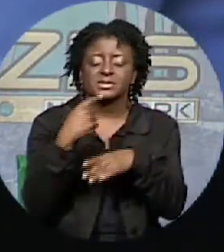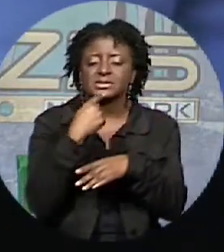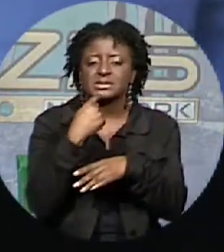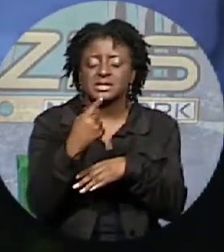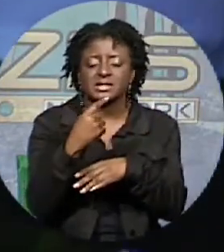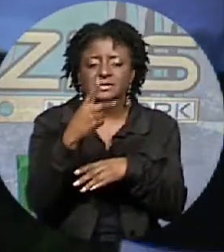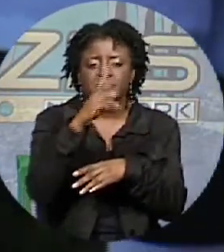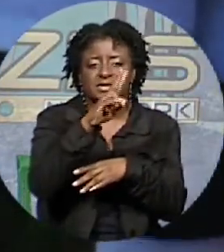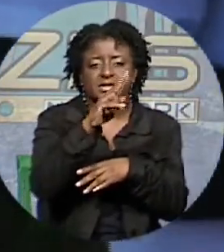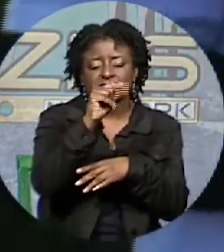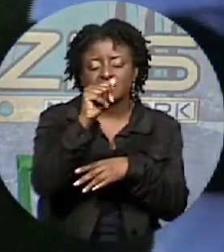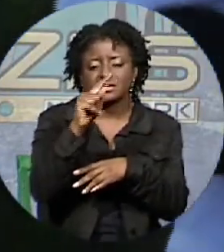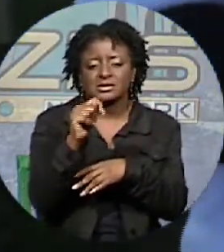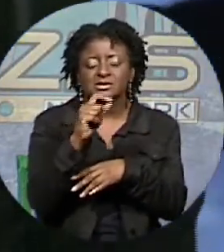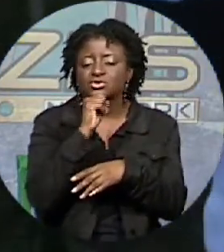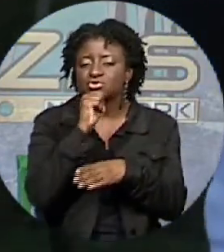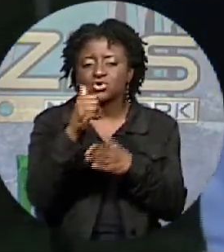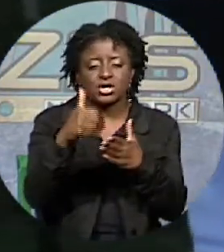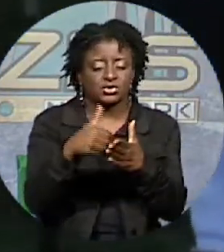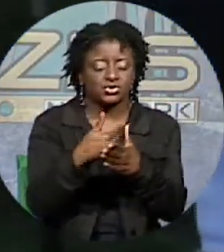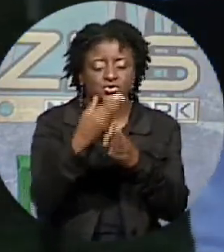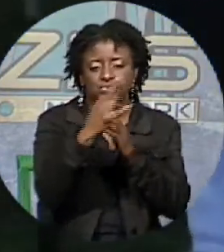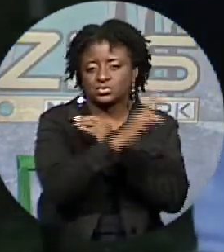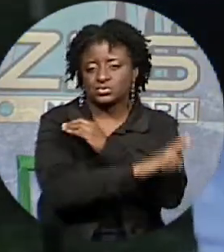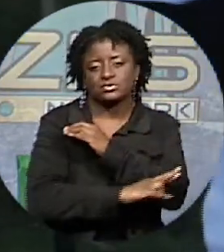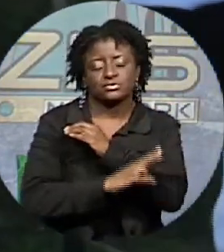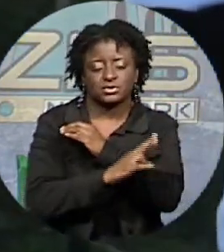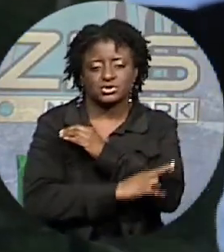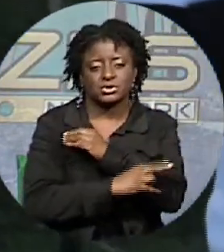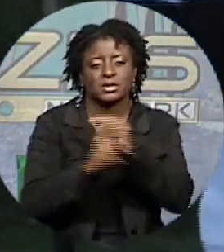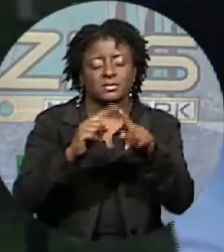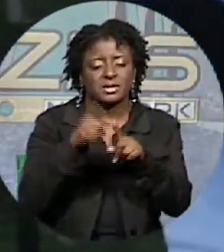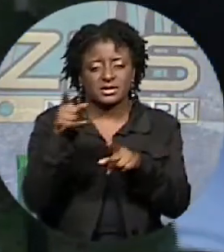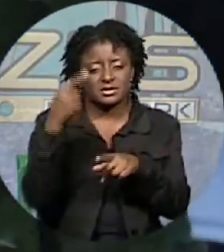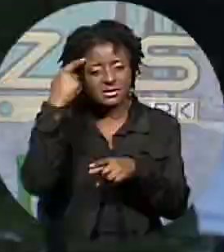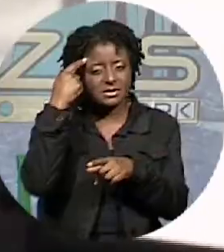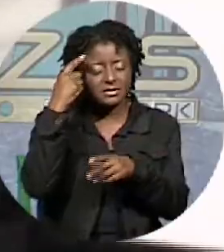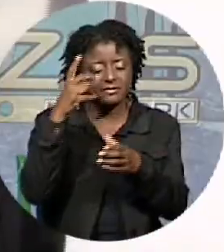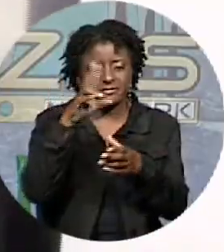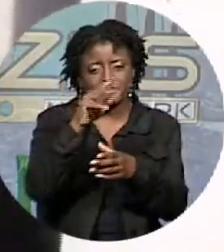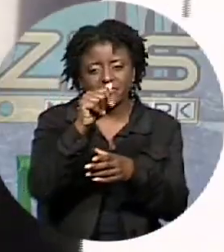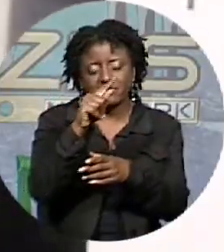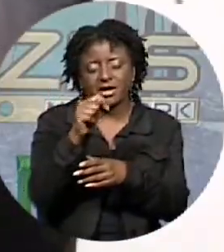is nothing new to the region, but he feels VAT will do more harm than good.